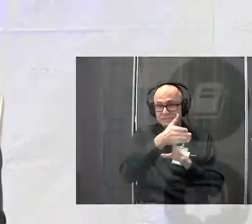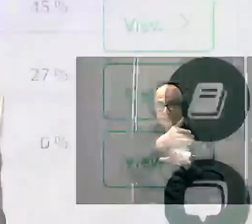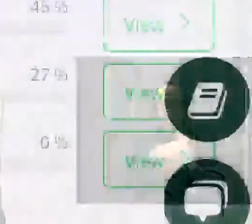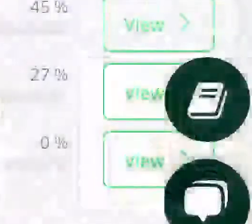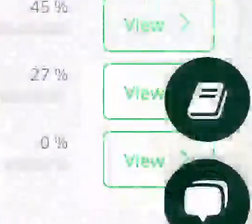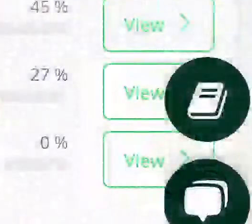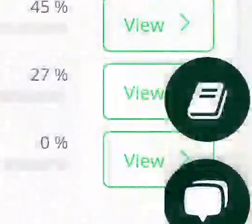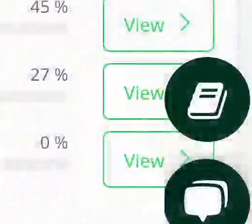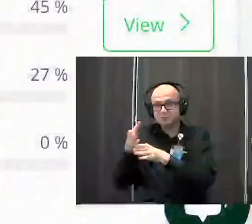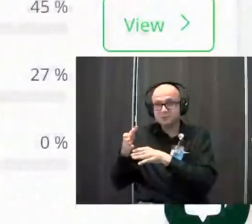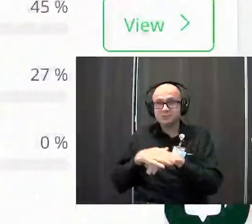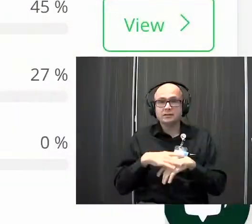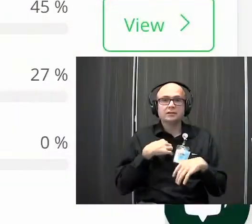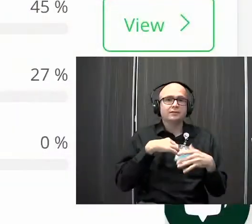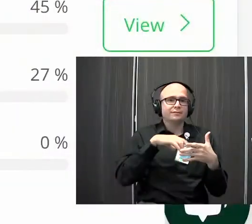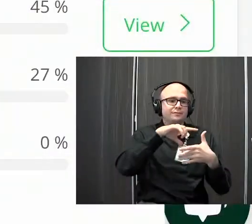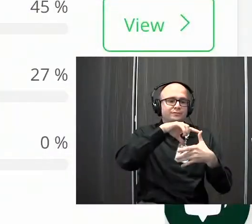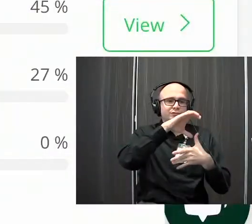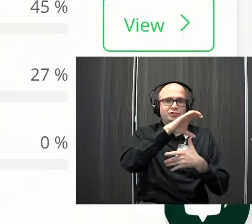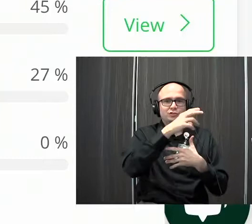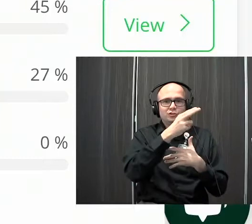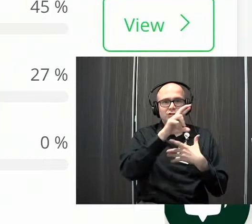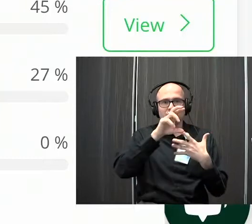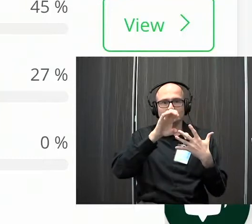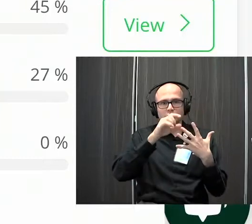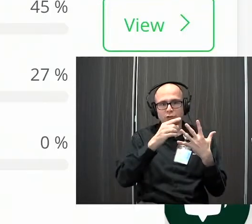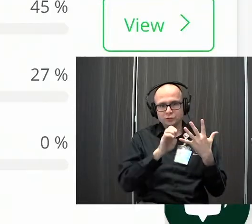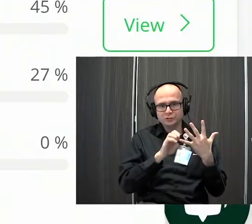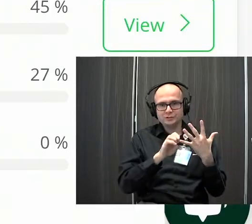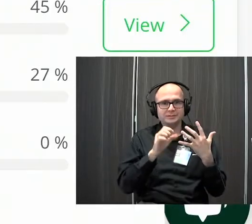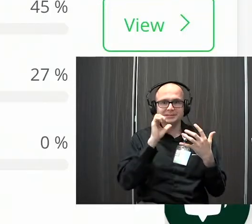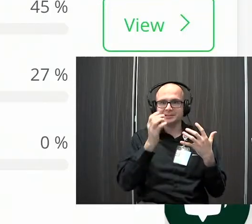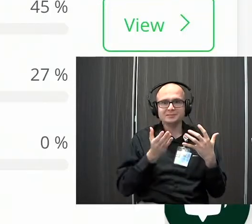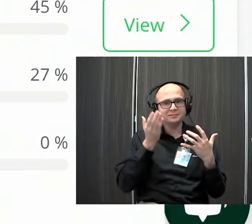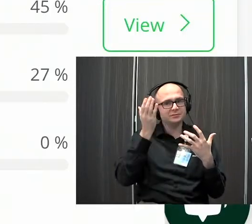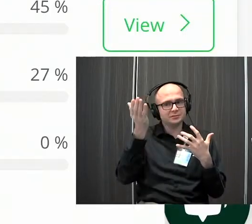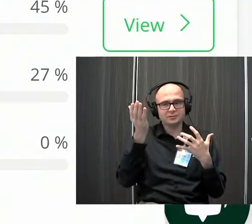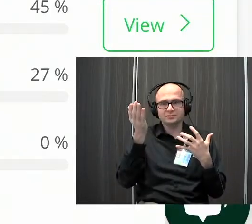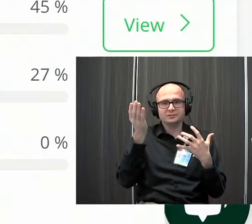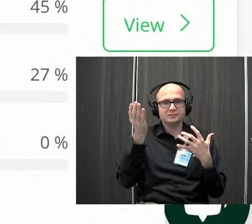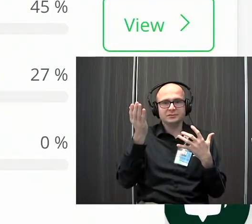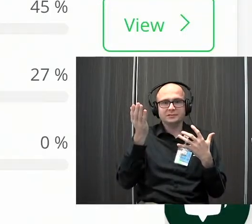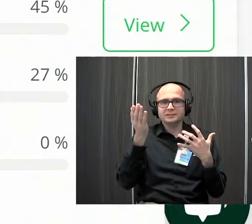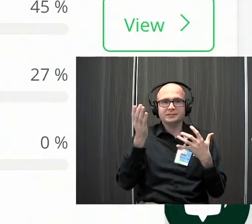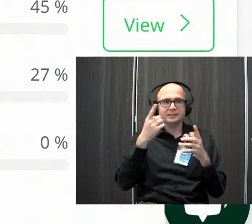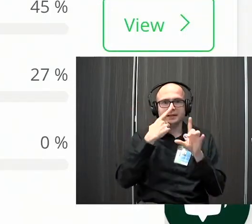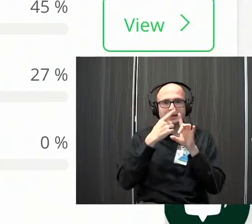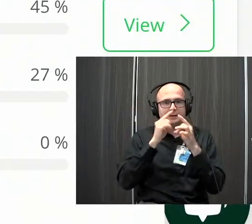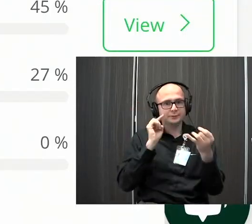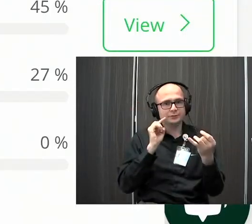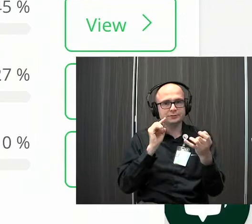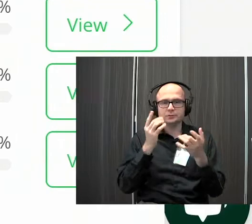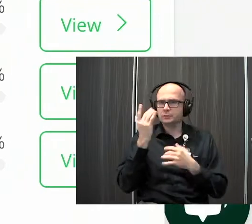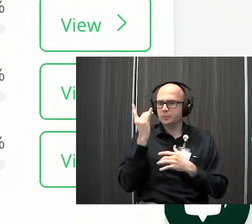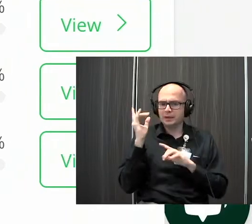I put up here an acronym for CHARGE, and you can see that there's nothing on there that suggests that you would need an allergist or an immunologist. So